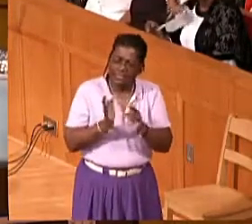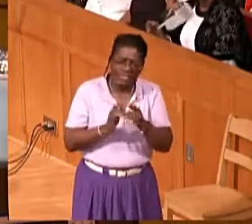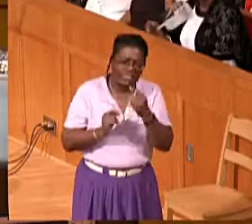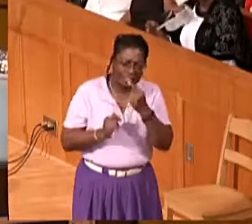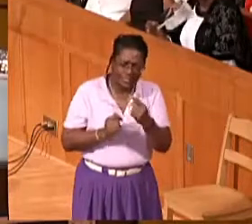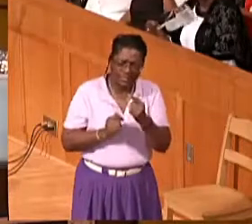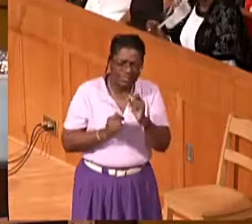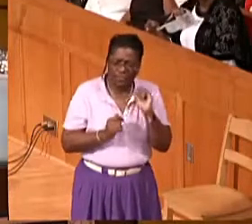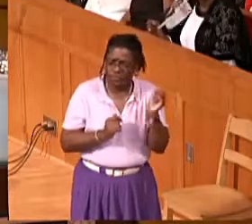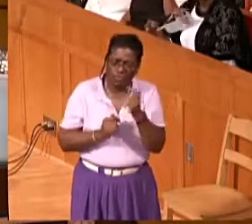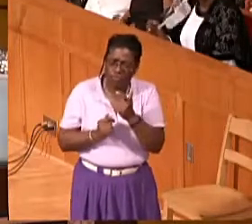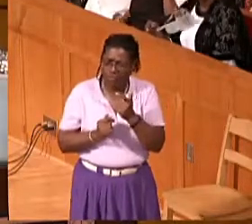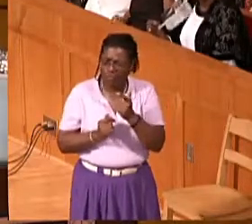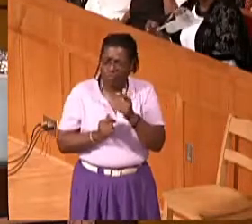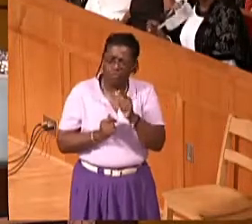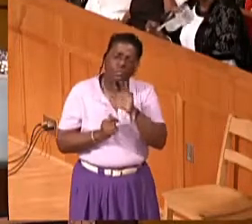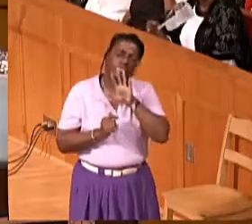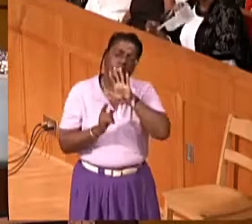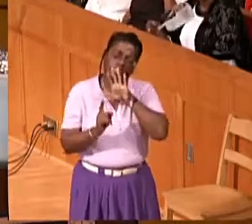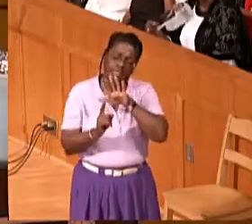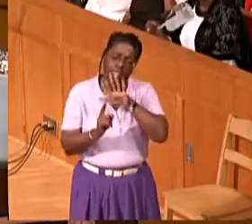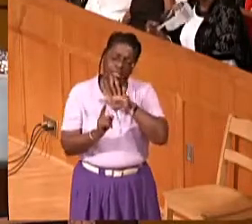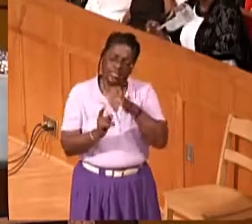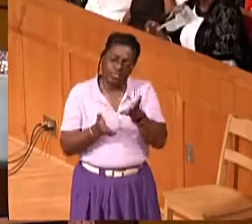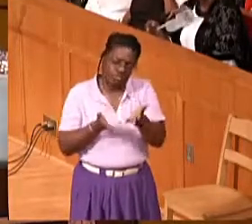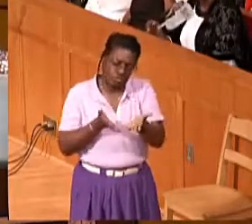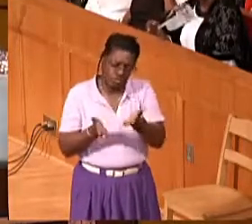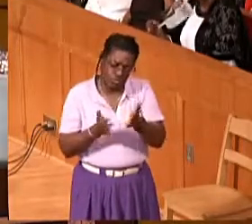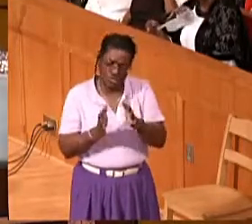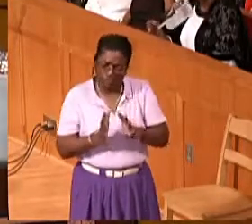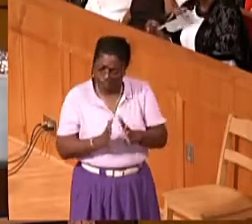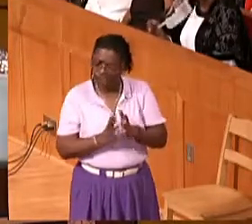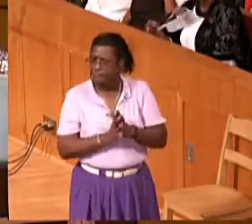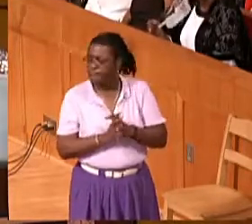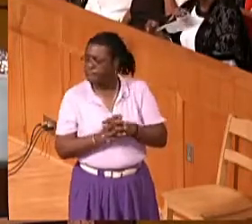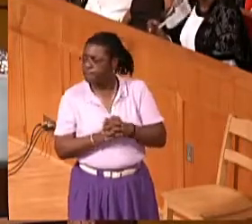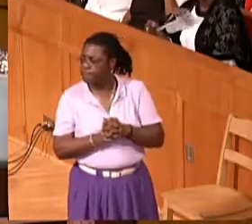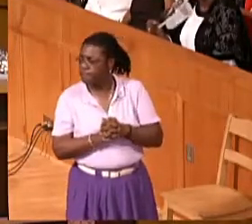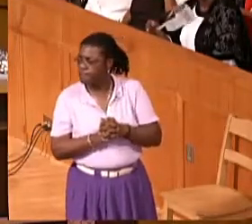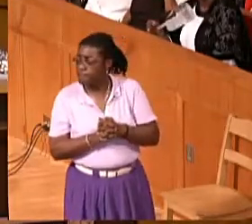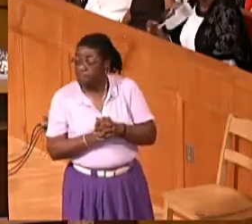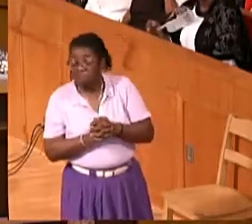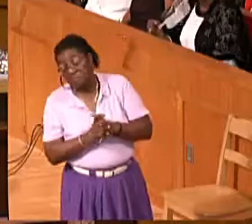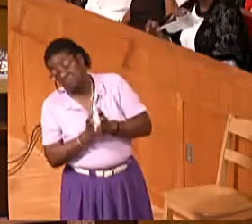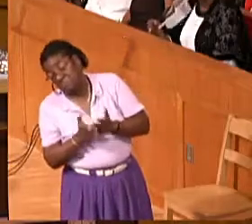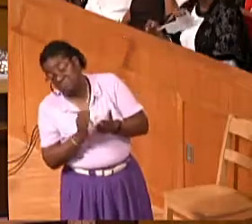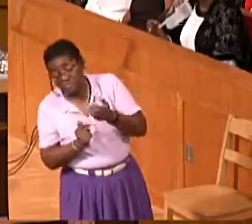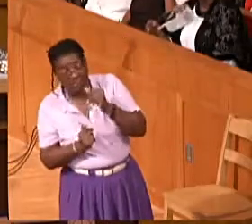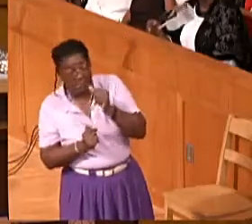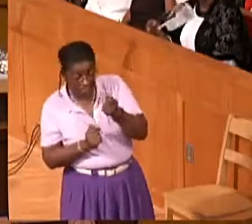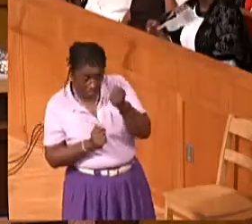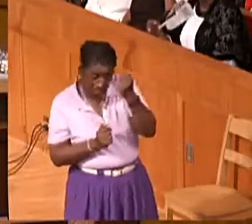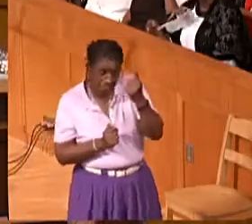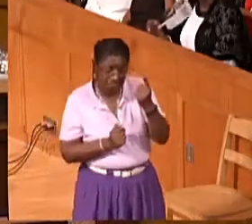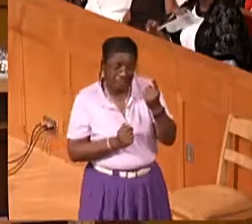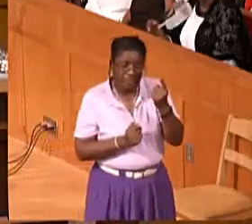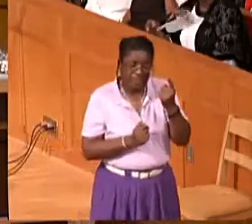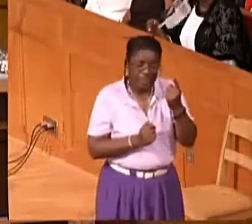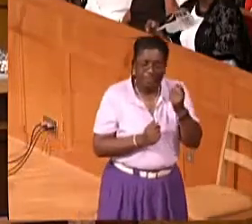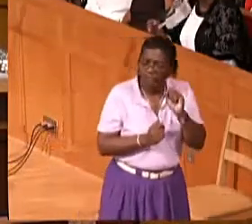him. I didn't give but 3 amens. Let me say it again because you probably didn't hear me. They belong to